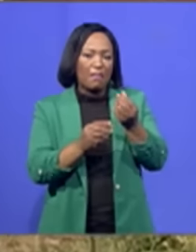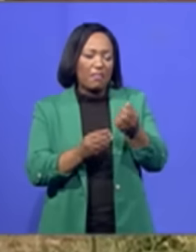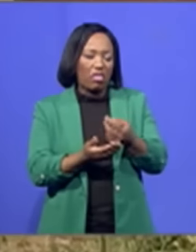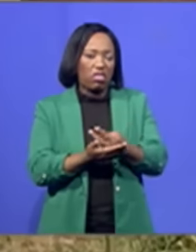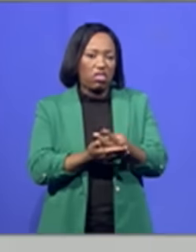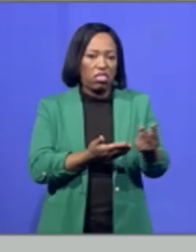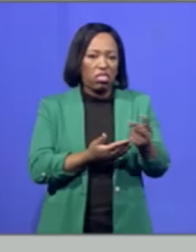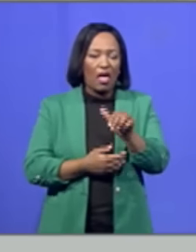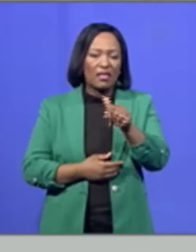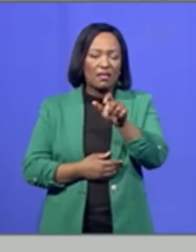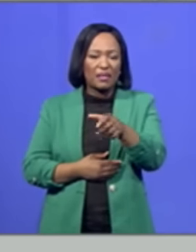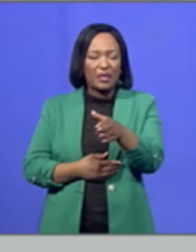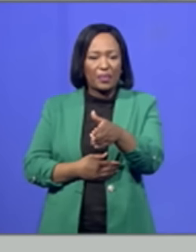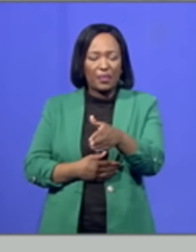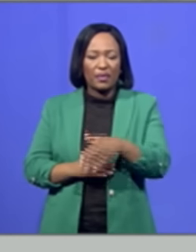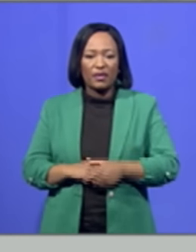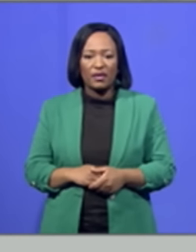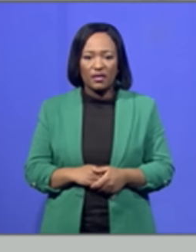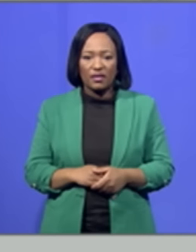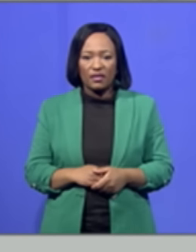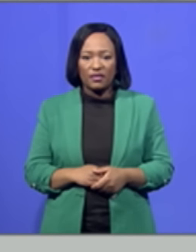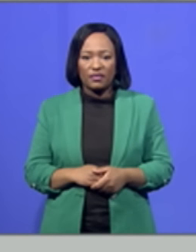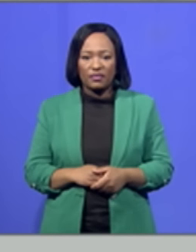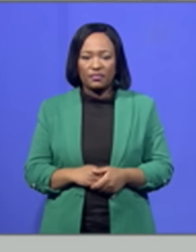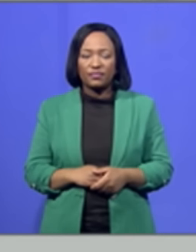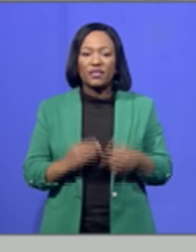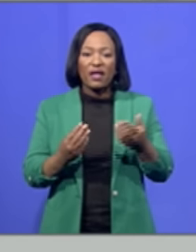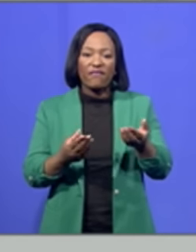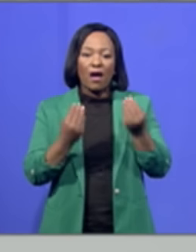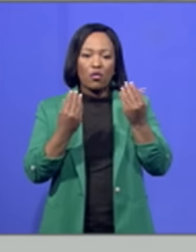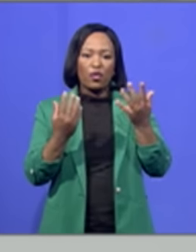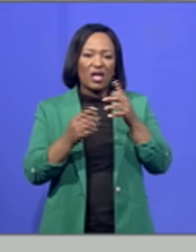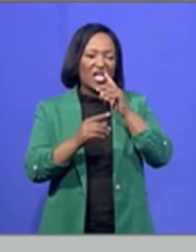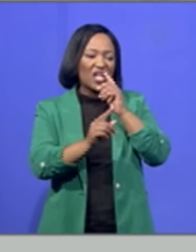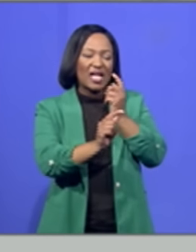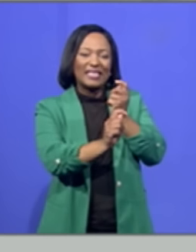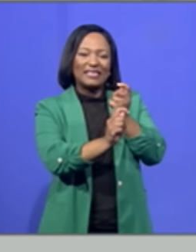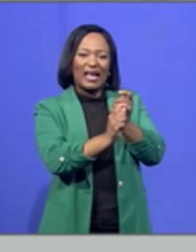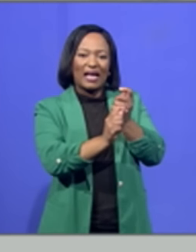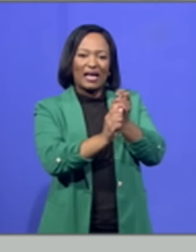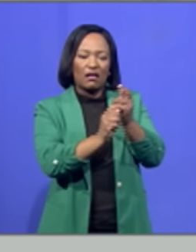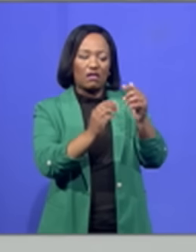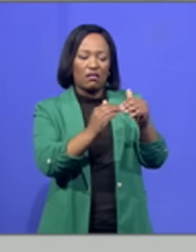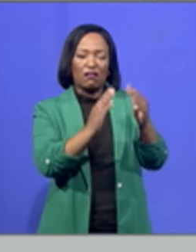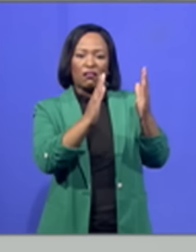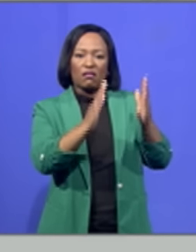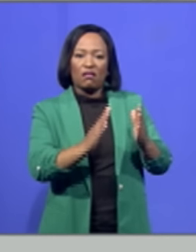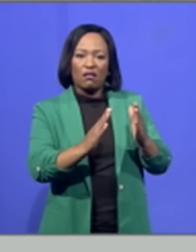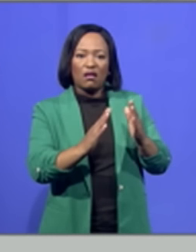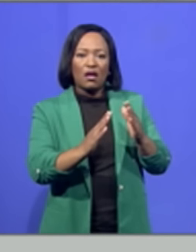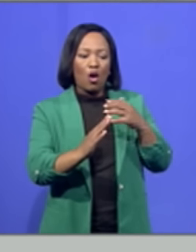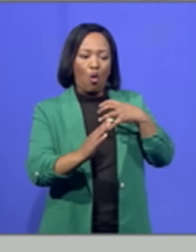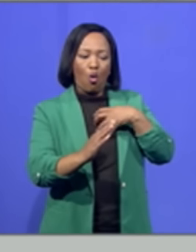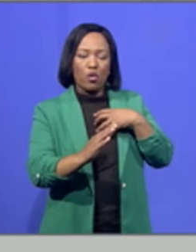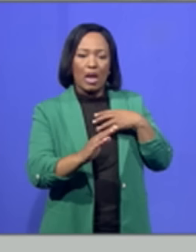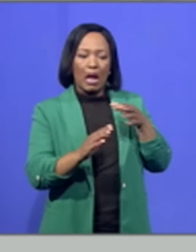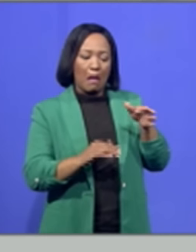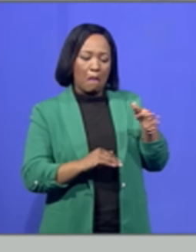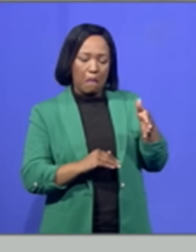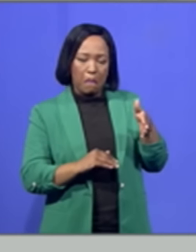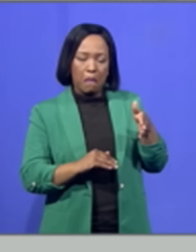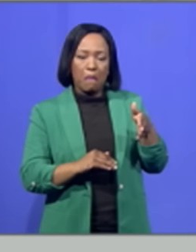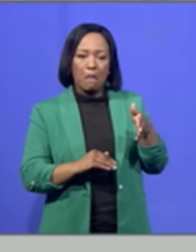a sego. They were found in a shack, the empty shack that the owner wasn't there. And the